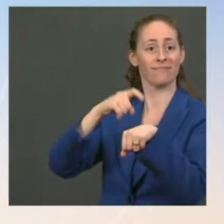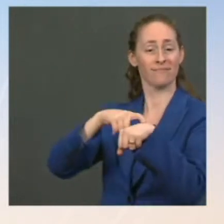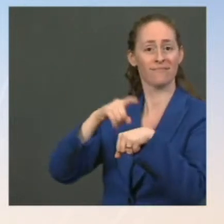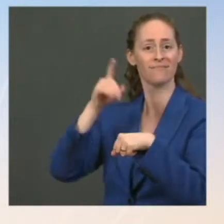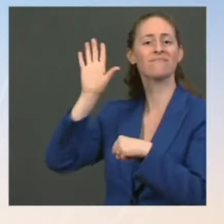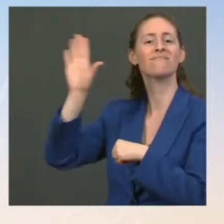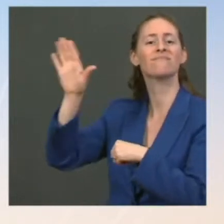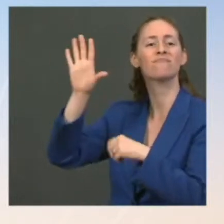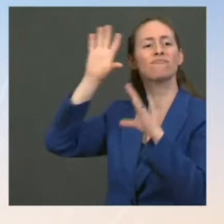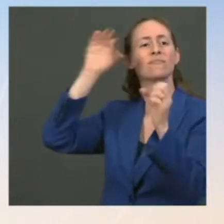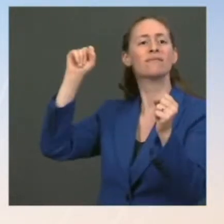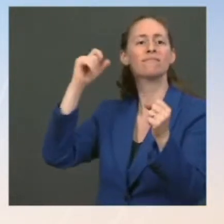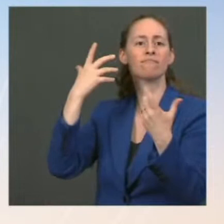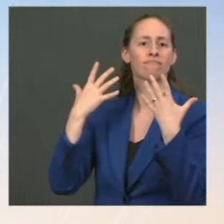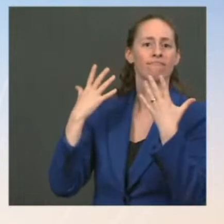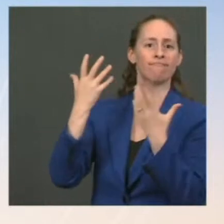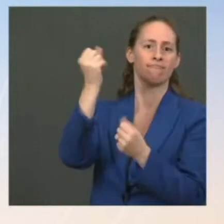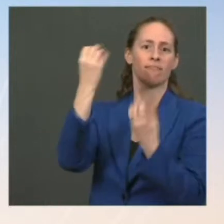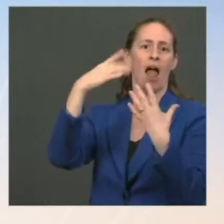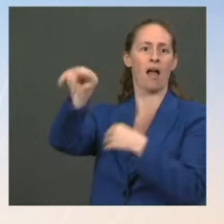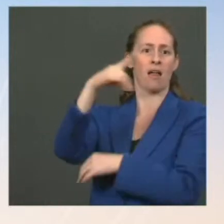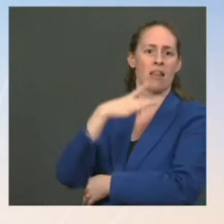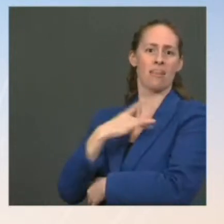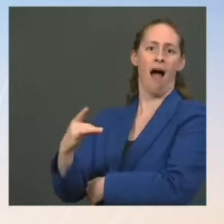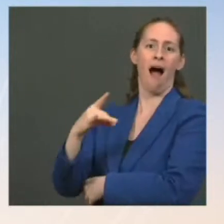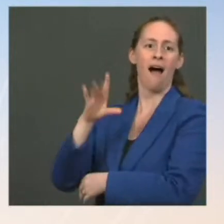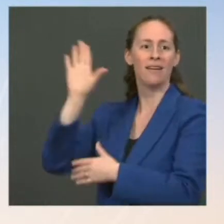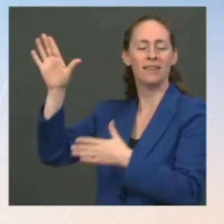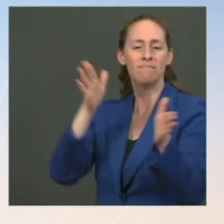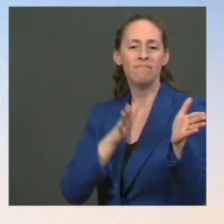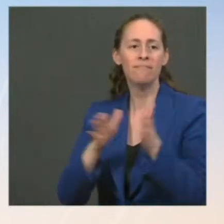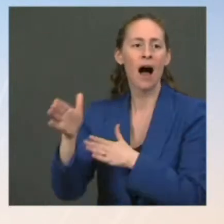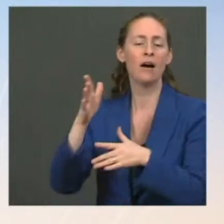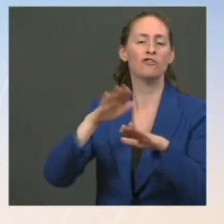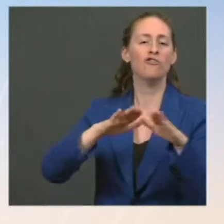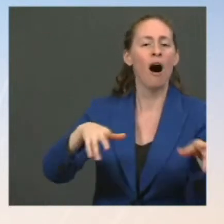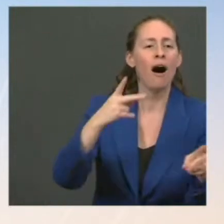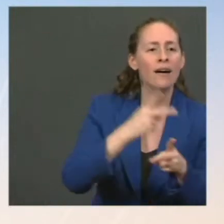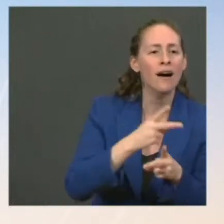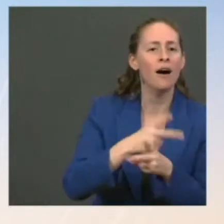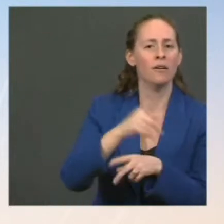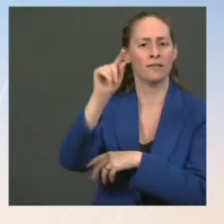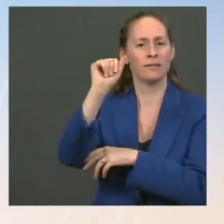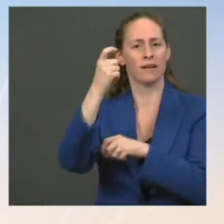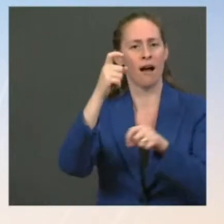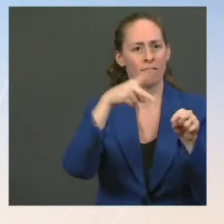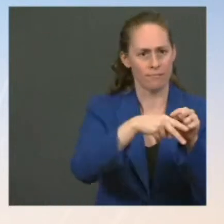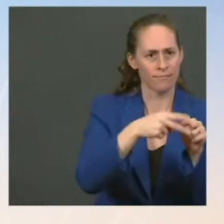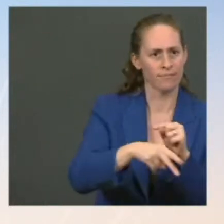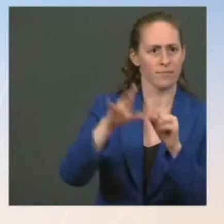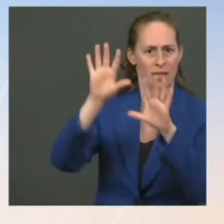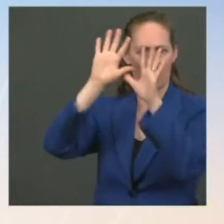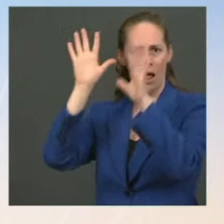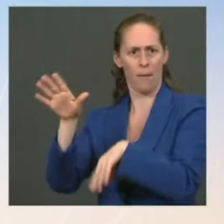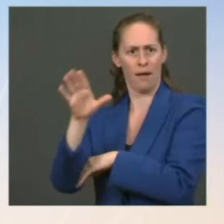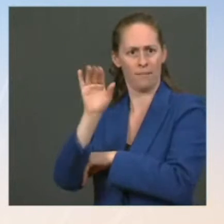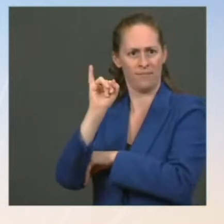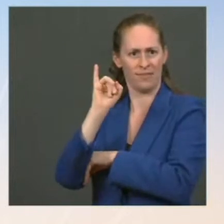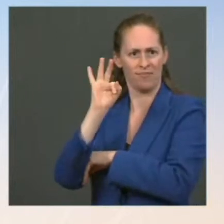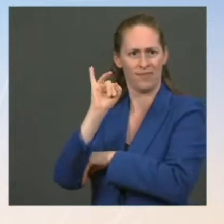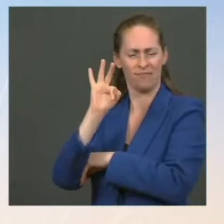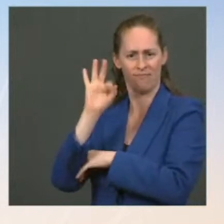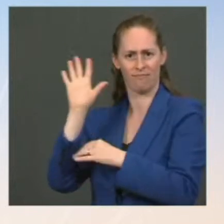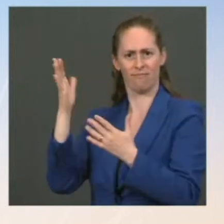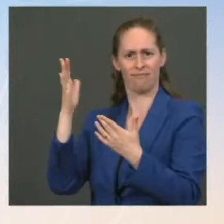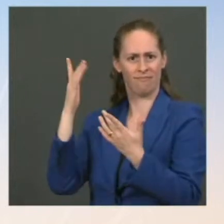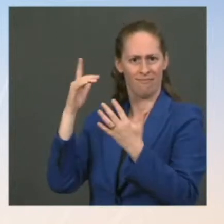drugs and child care and climate change. If the president's agenda is so popular with the American people, why can't he find the